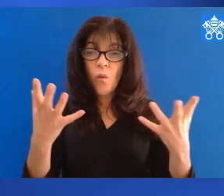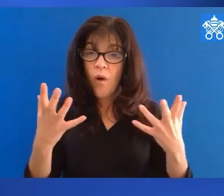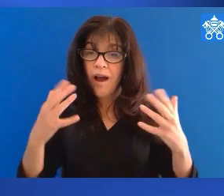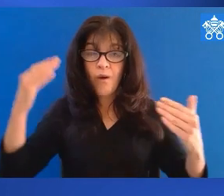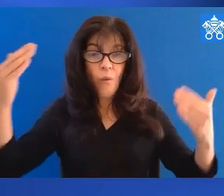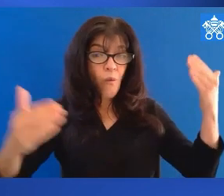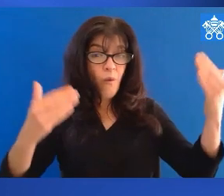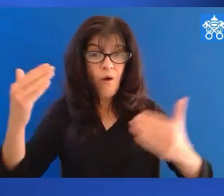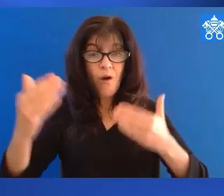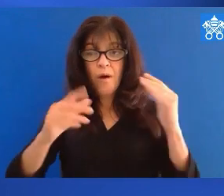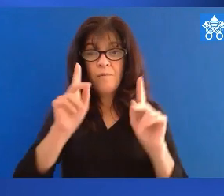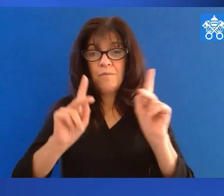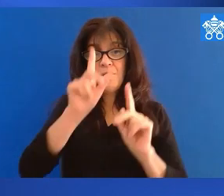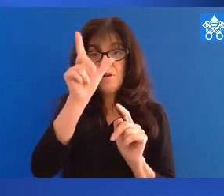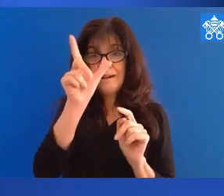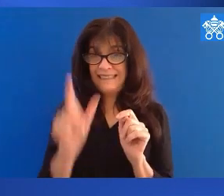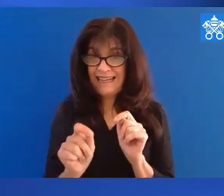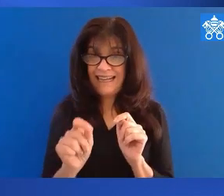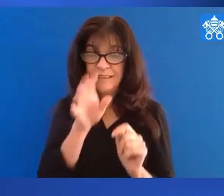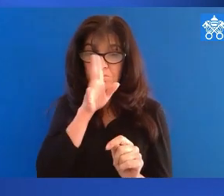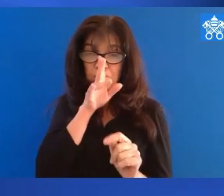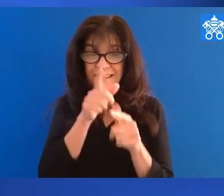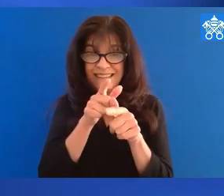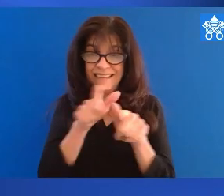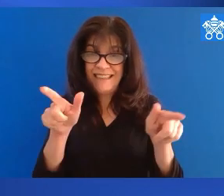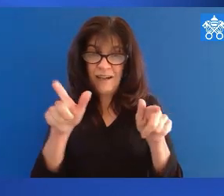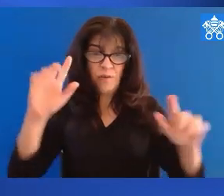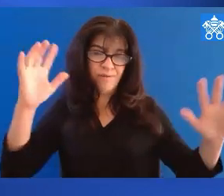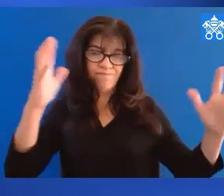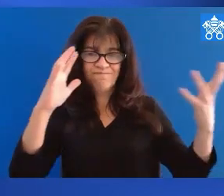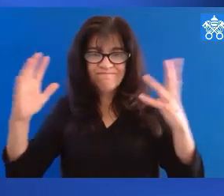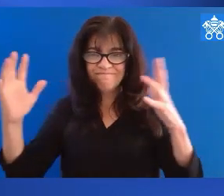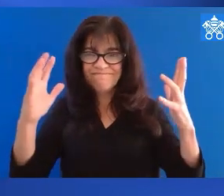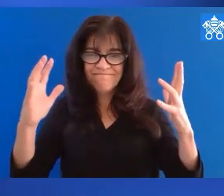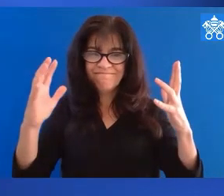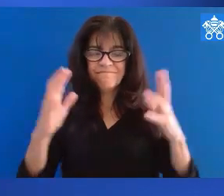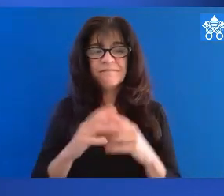I extend a cordial welcome to Italian-speaking pilgrims.